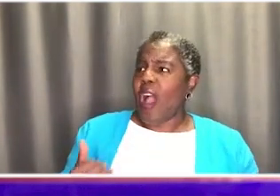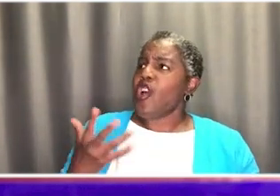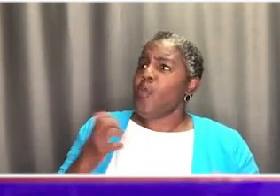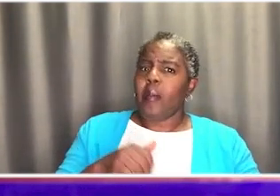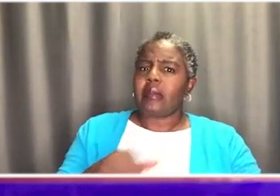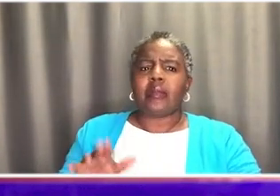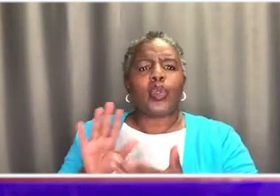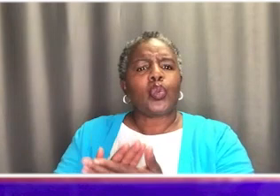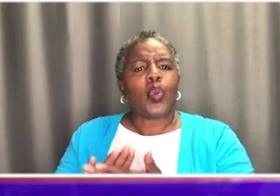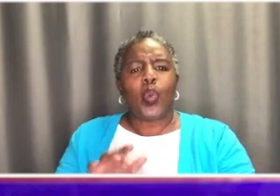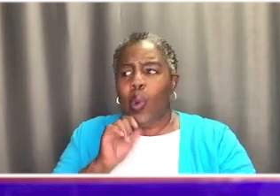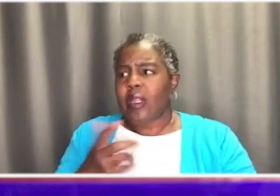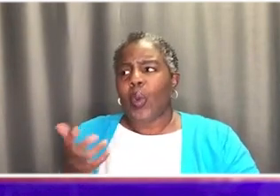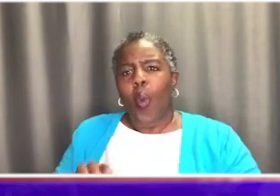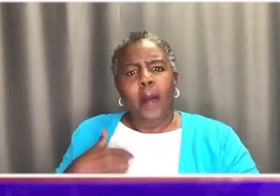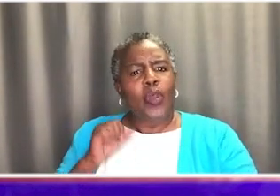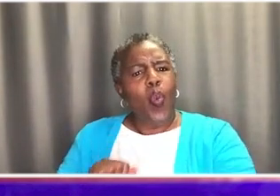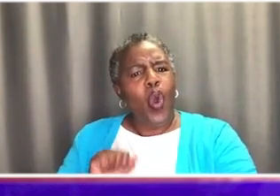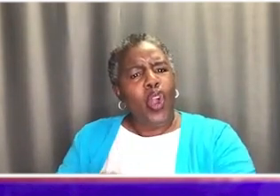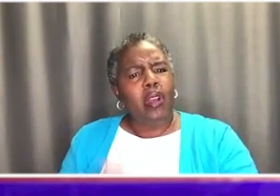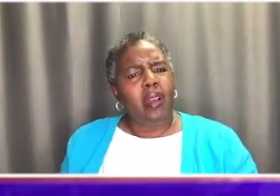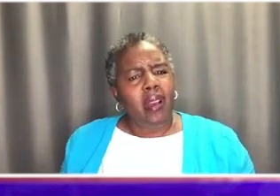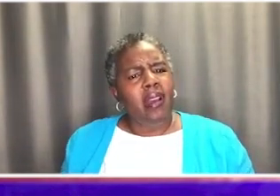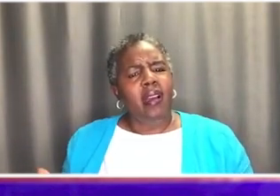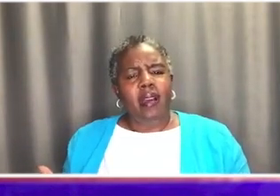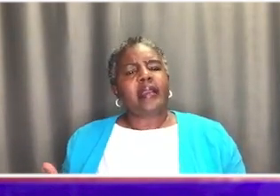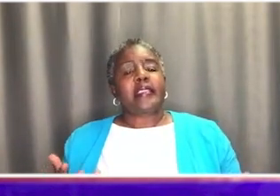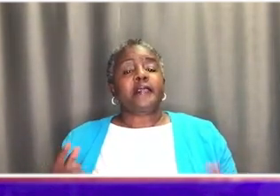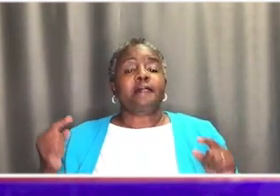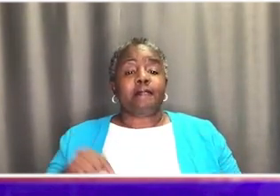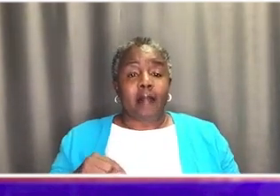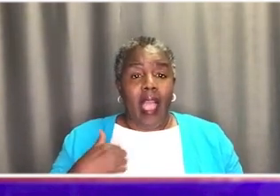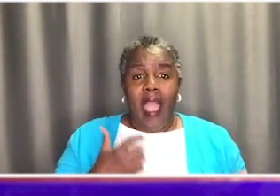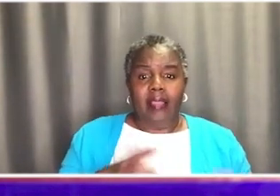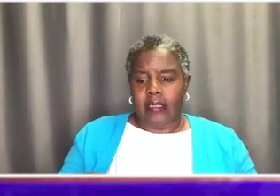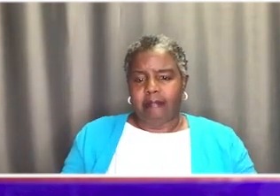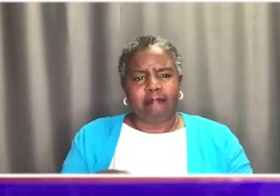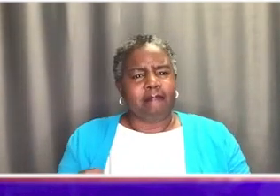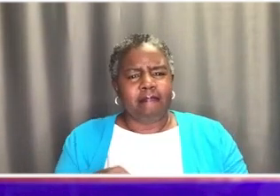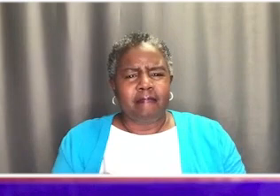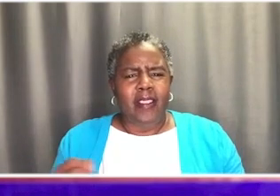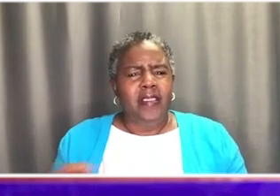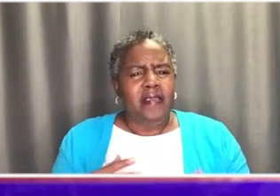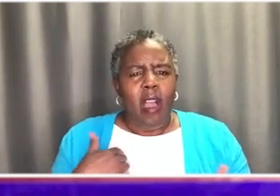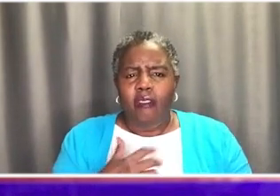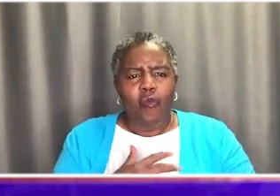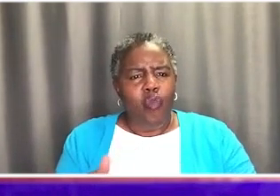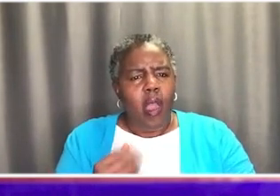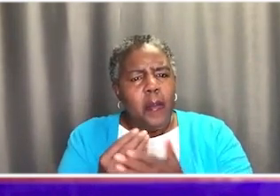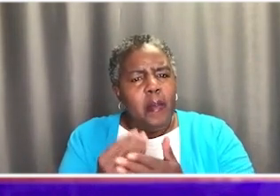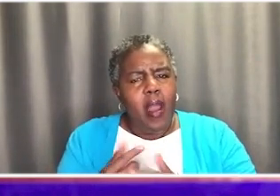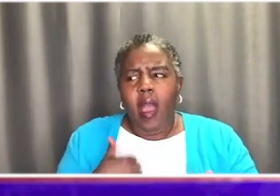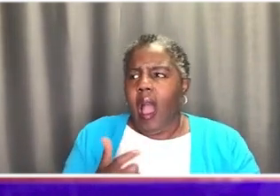go to a school that doesn't even want me to work. And so here, I had this anxiety of running out of money. I